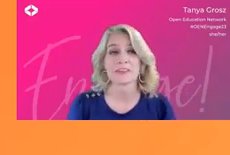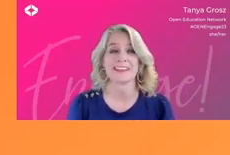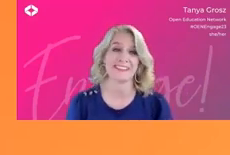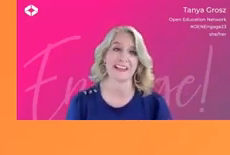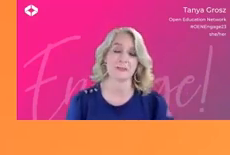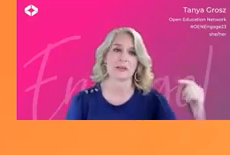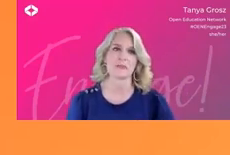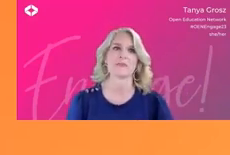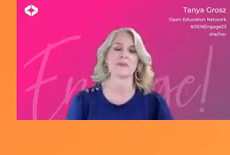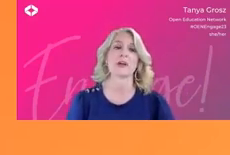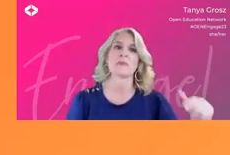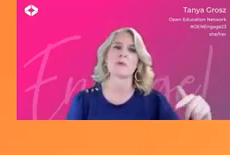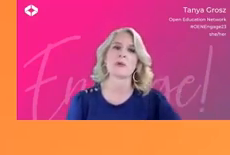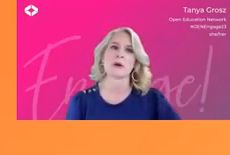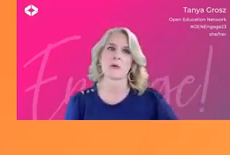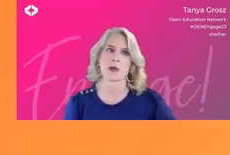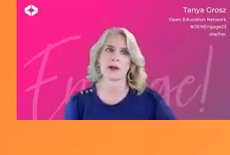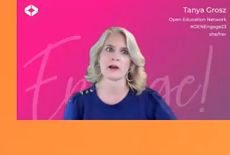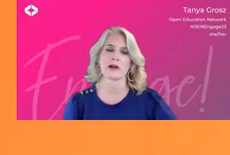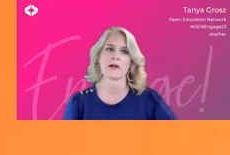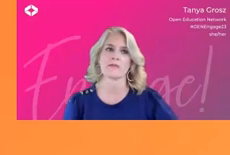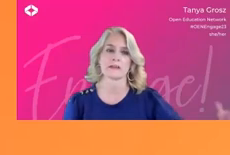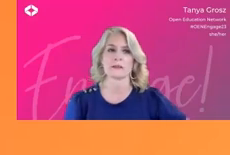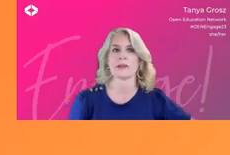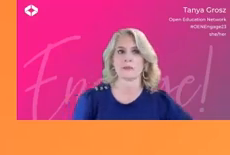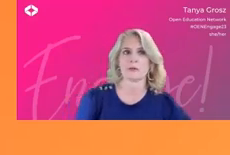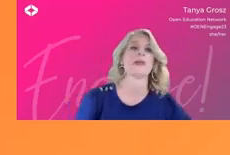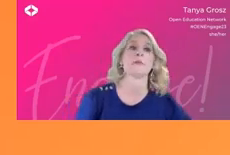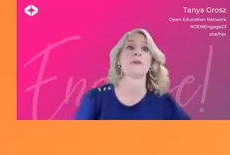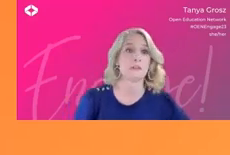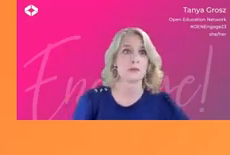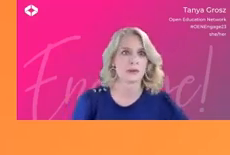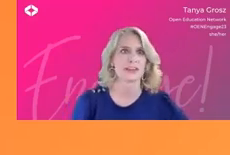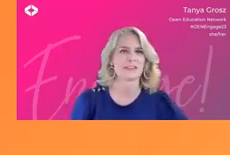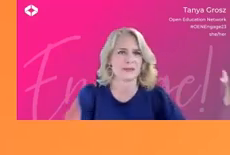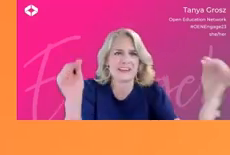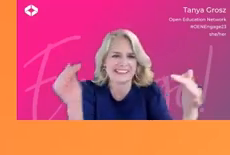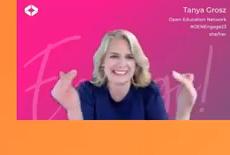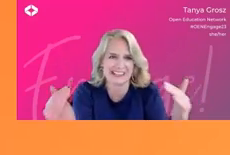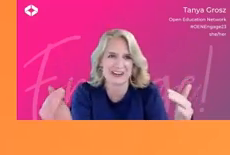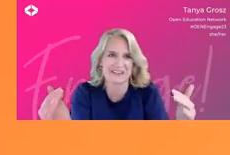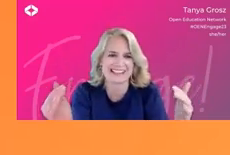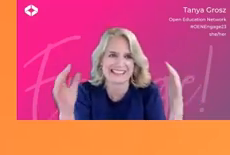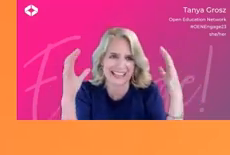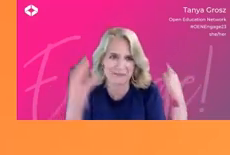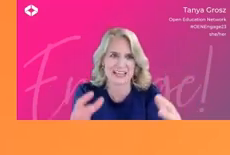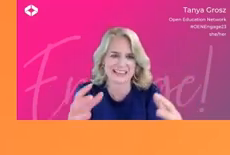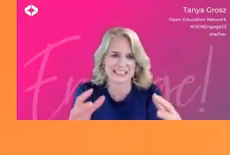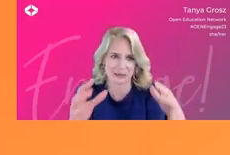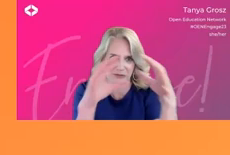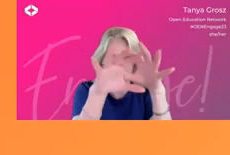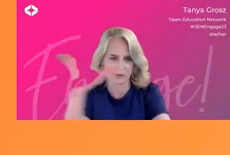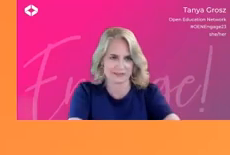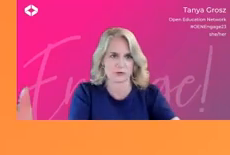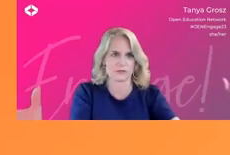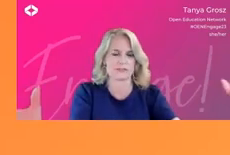morning person, so that's when I'd prefer it, but we were aware of that sometimes zones that would be too early. So we just did our best to like pick the